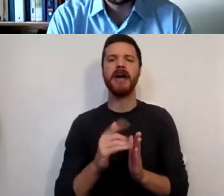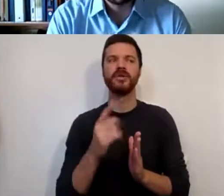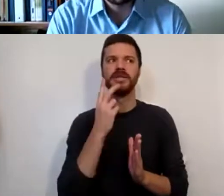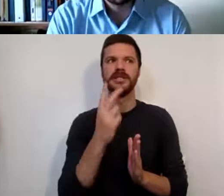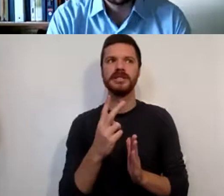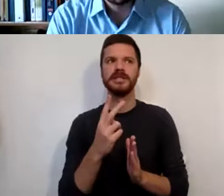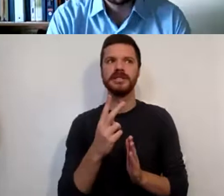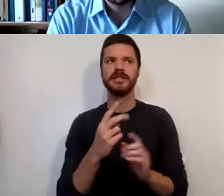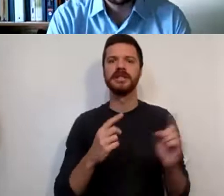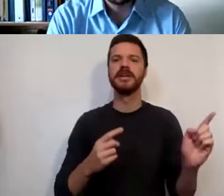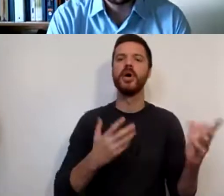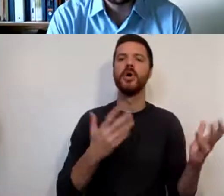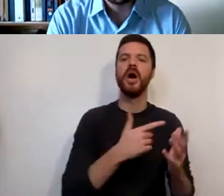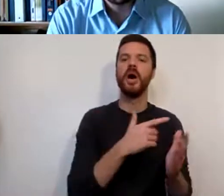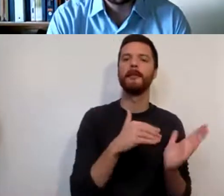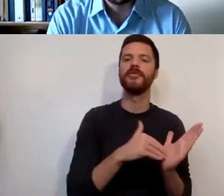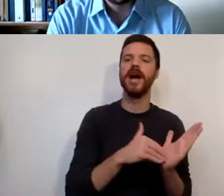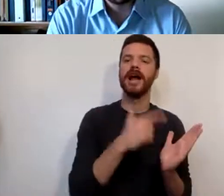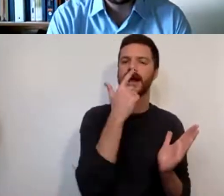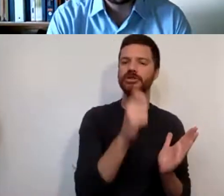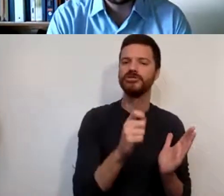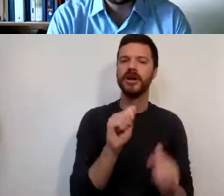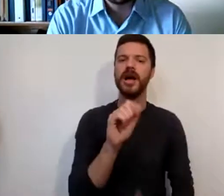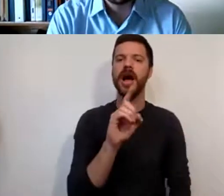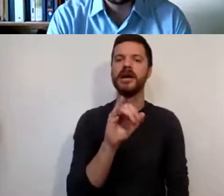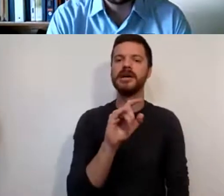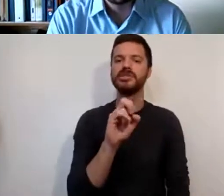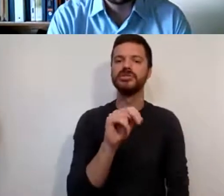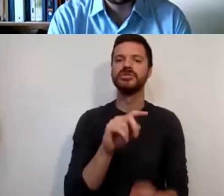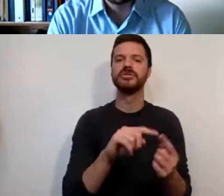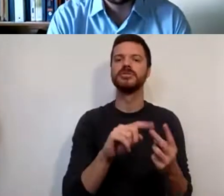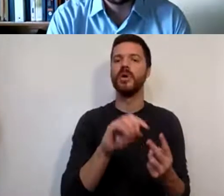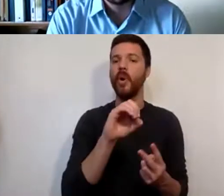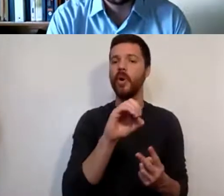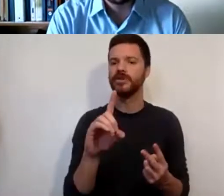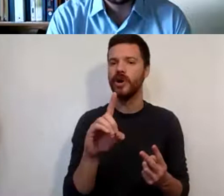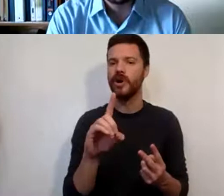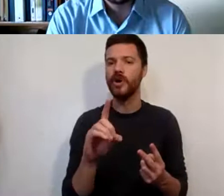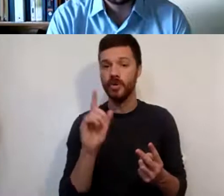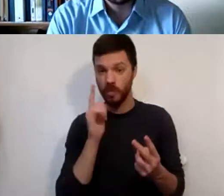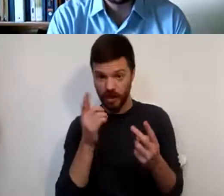going to be really interested, right? Like addiction and overdose and things like that.